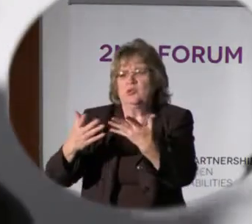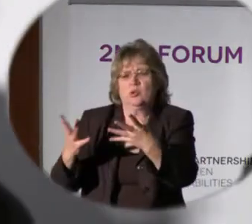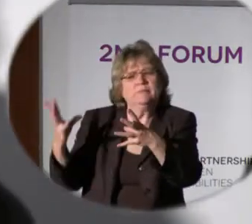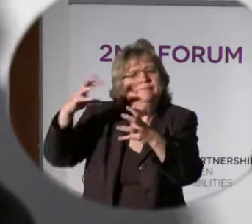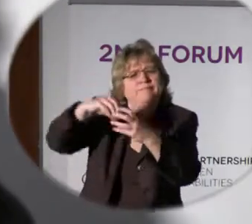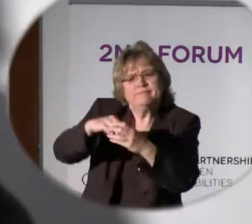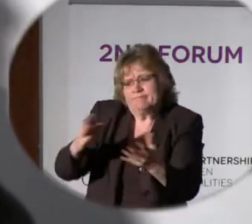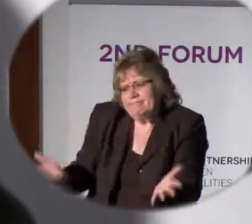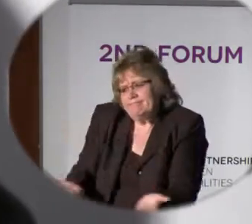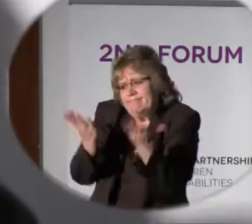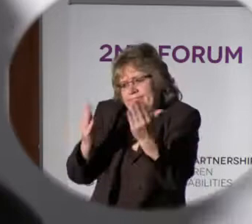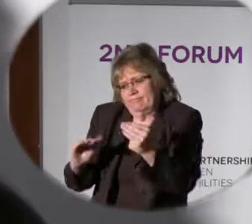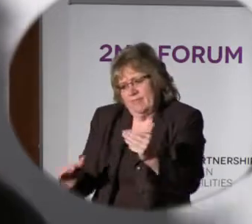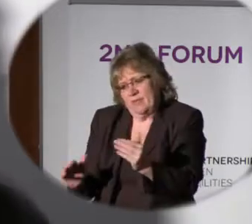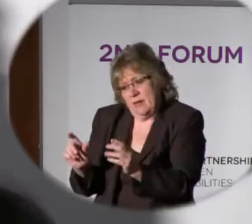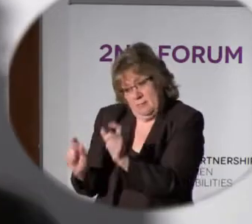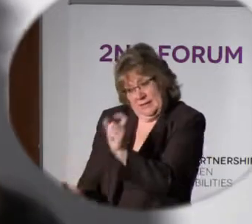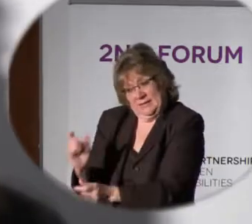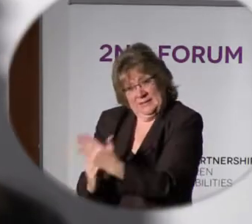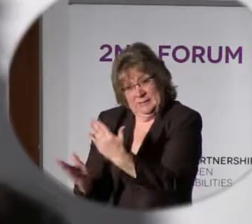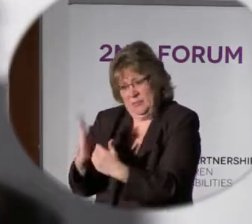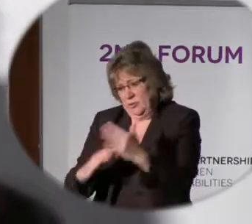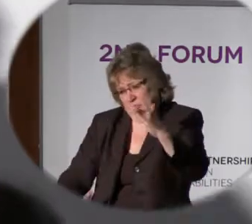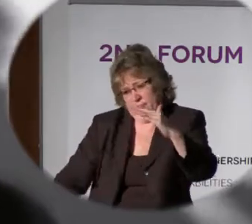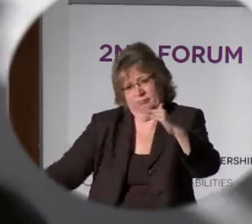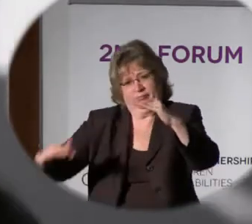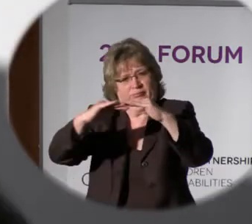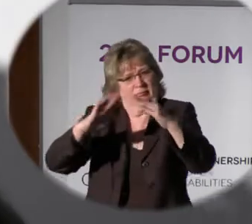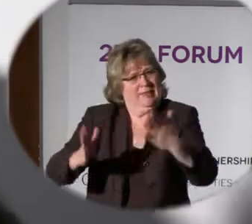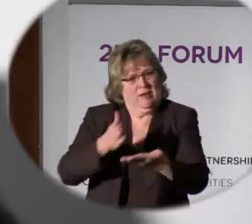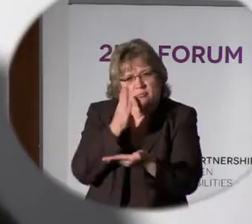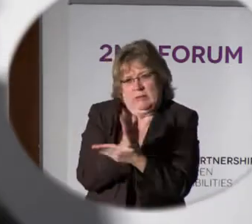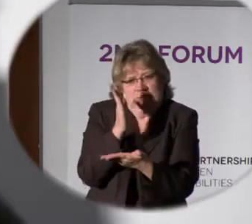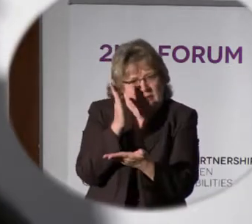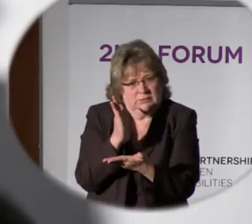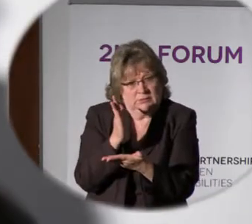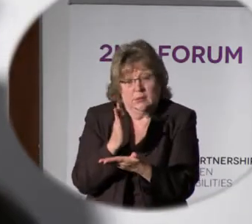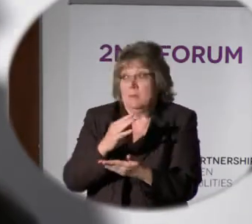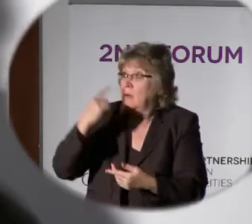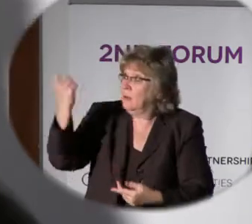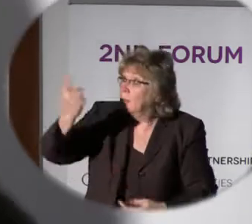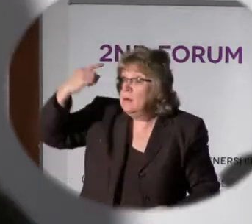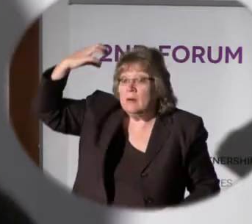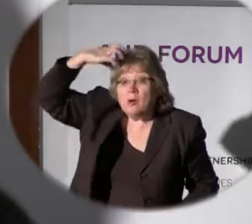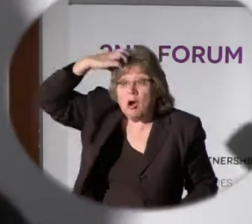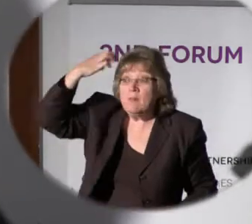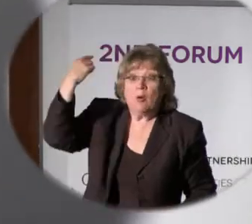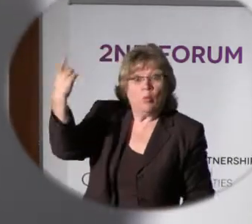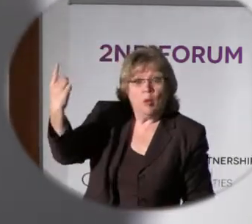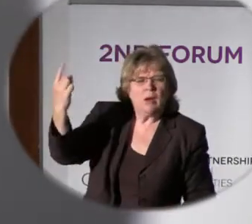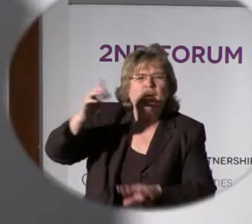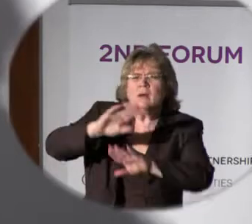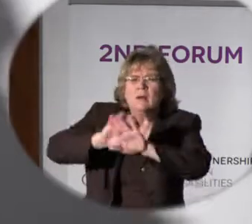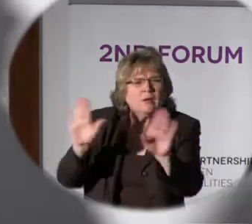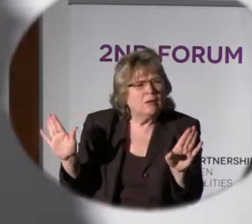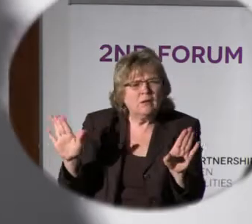of persons with disabilities, but must be accompanied by mechanisms to